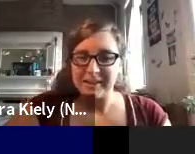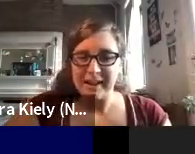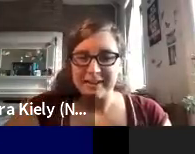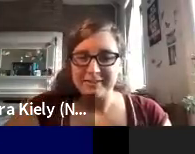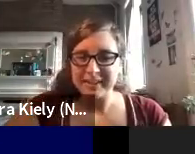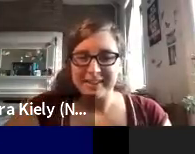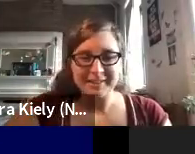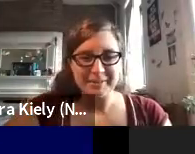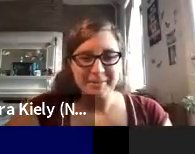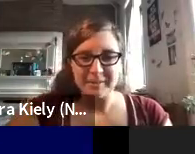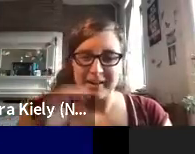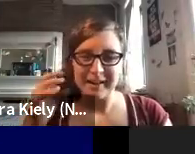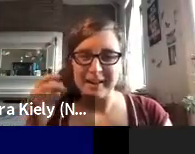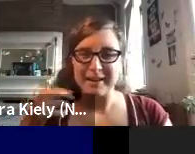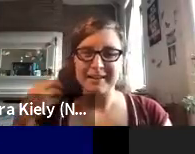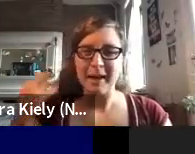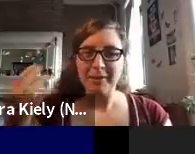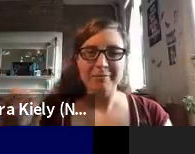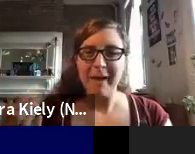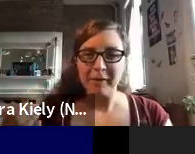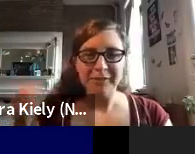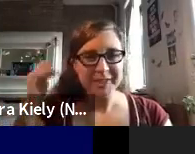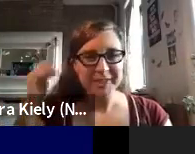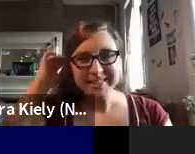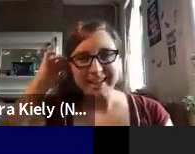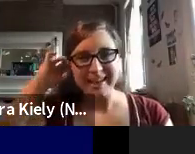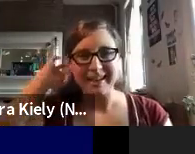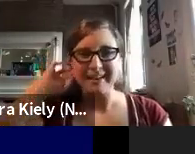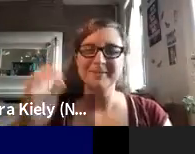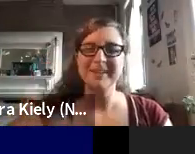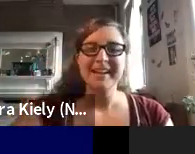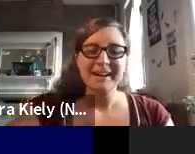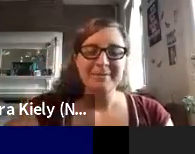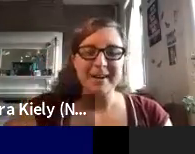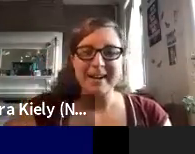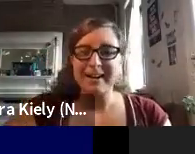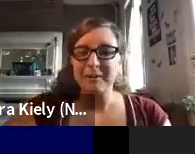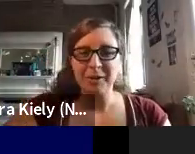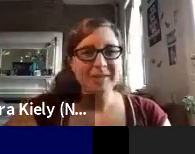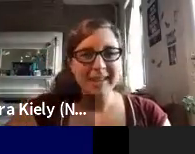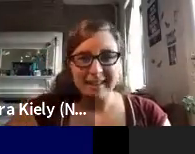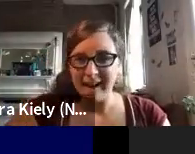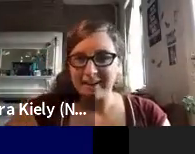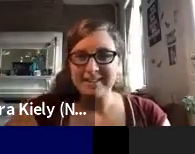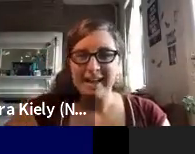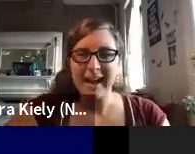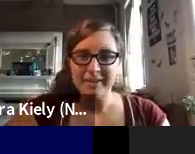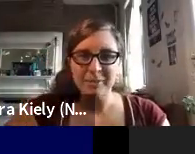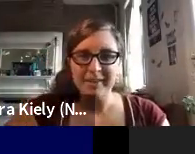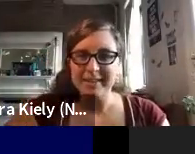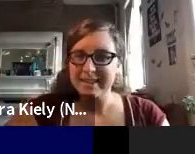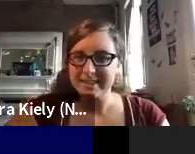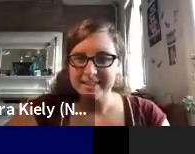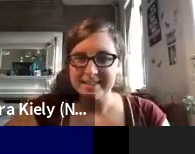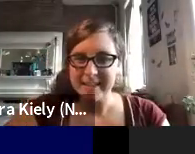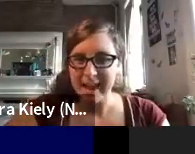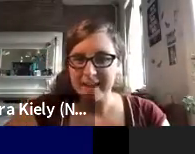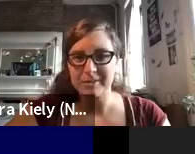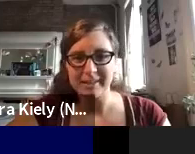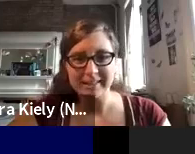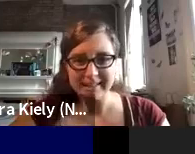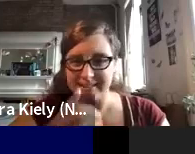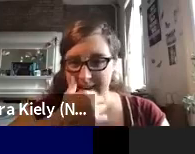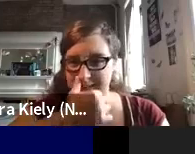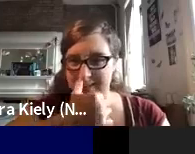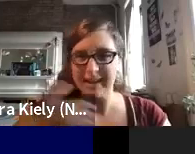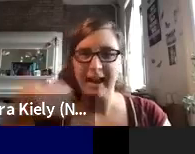that was a lot of, a couple of mouthfuls, but we're really honored to have them with us here today.